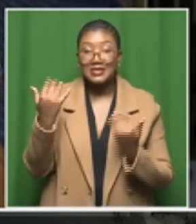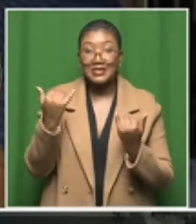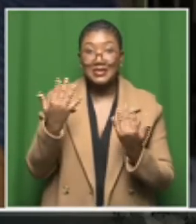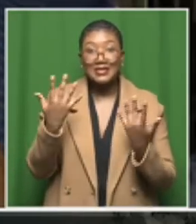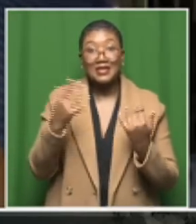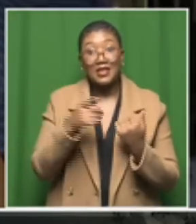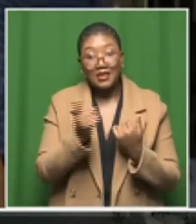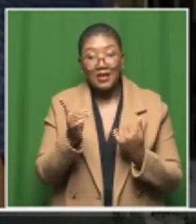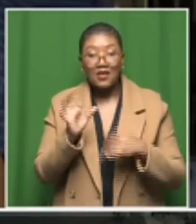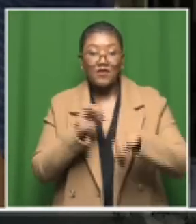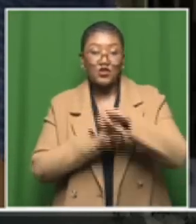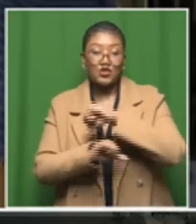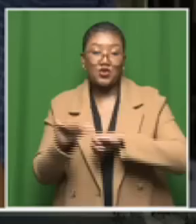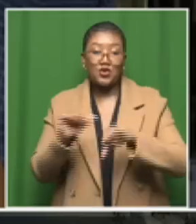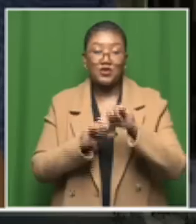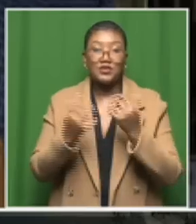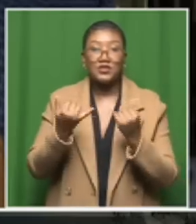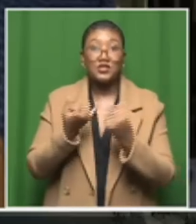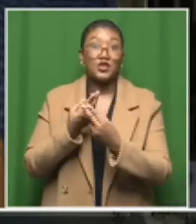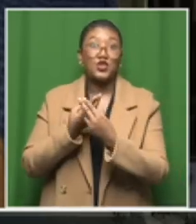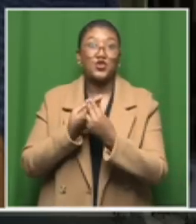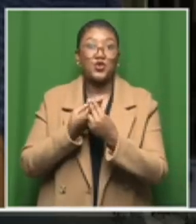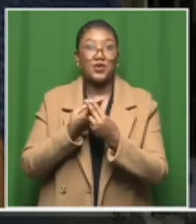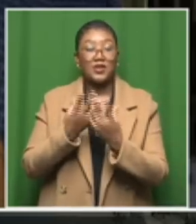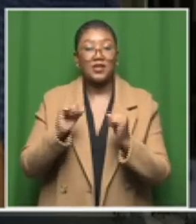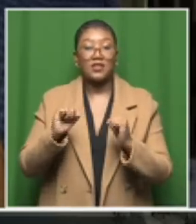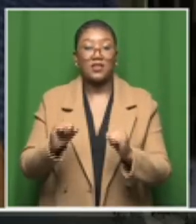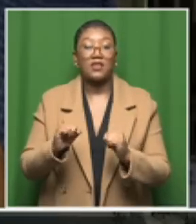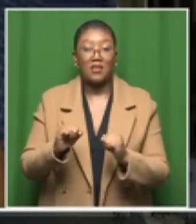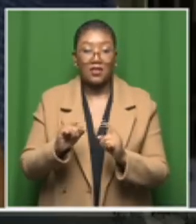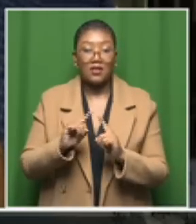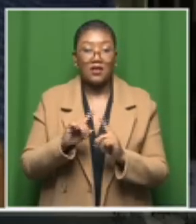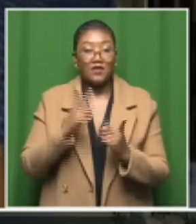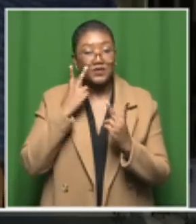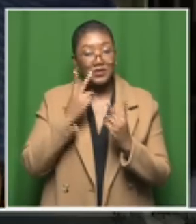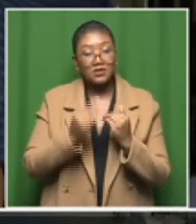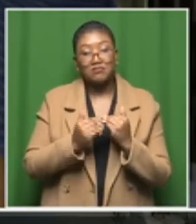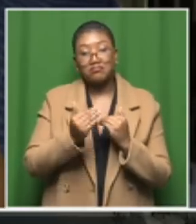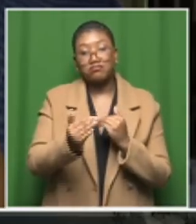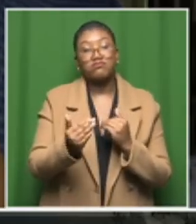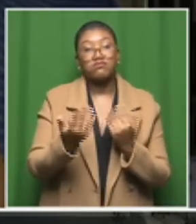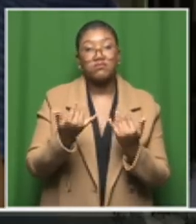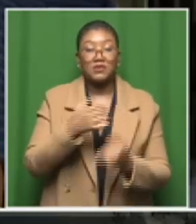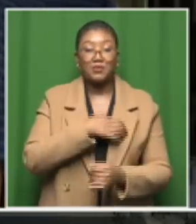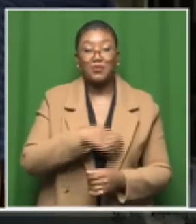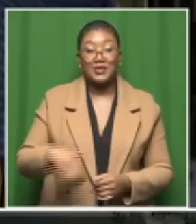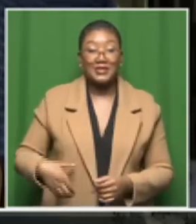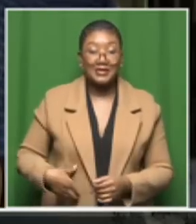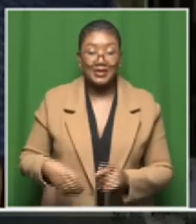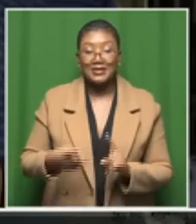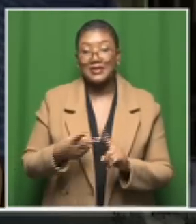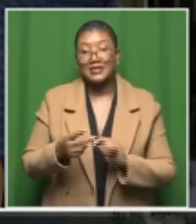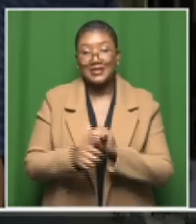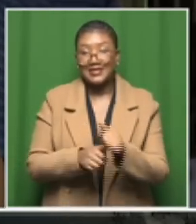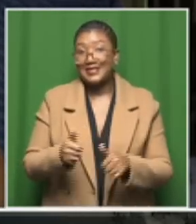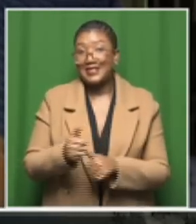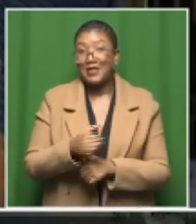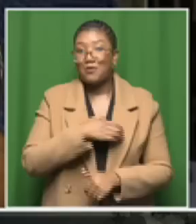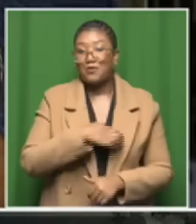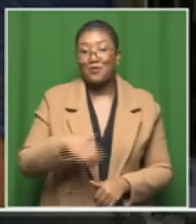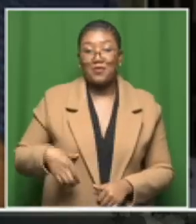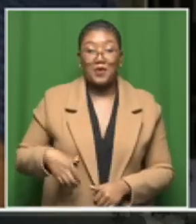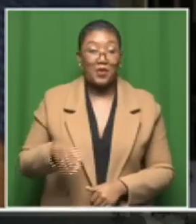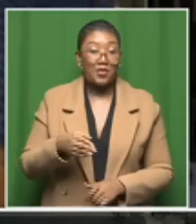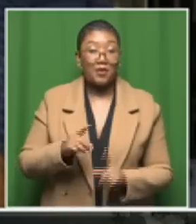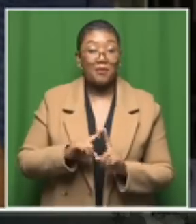former unionists and communists steer the ship with the absence of the President, the Deputy President, Paul Mashatile, as well,